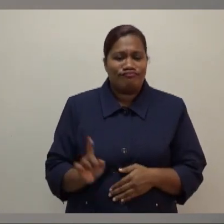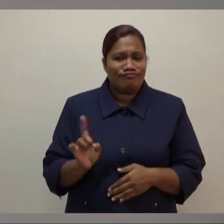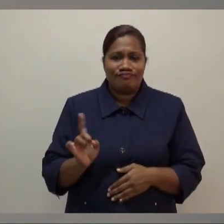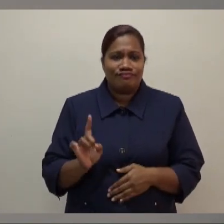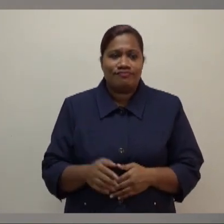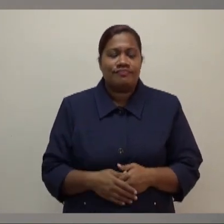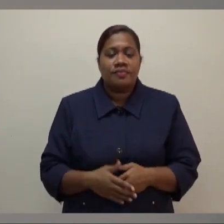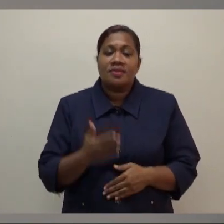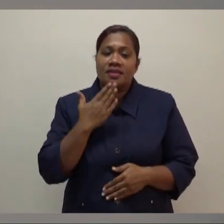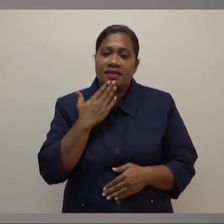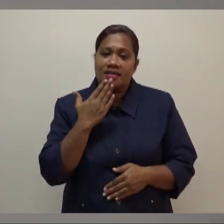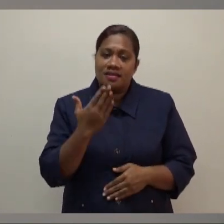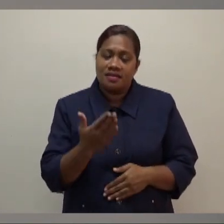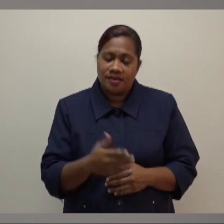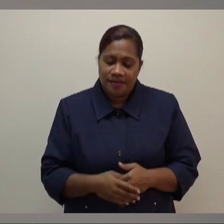Thank you.